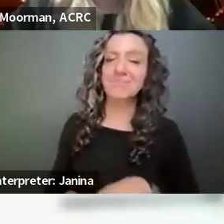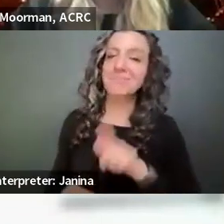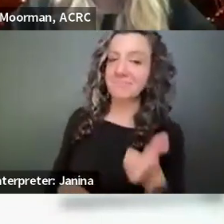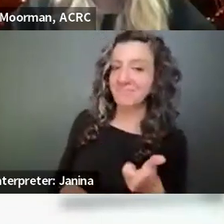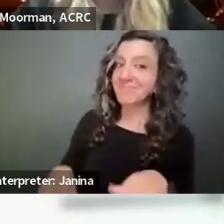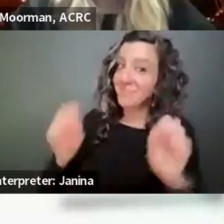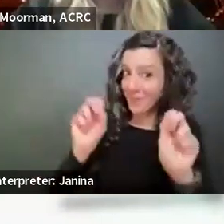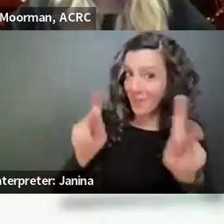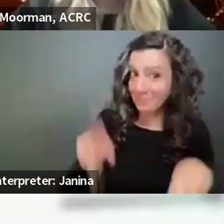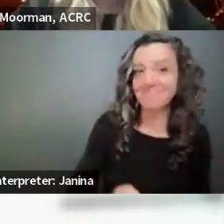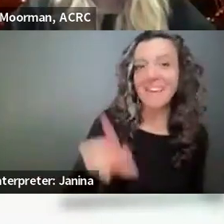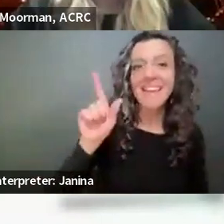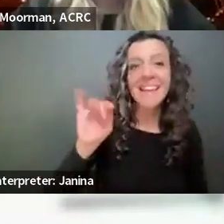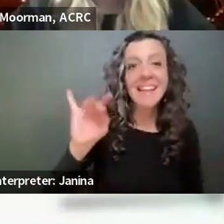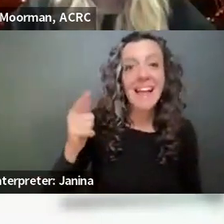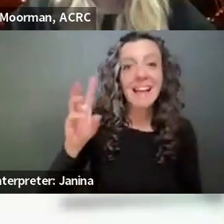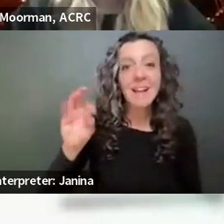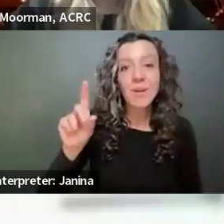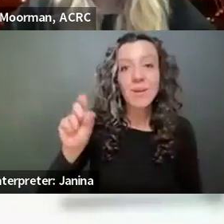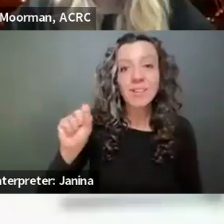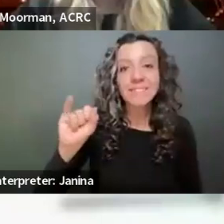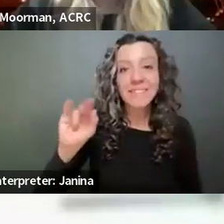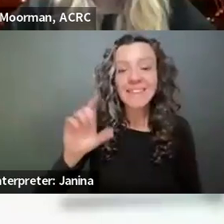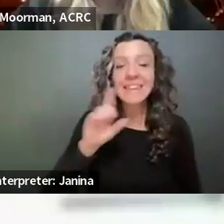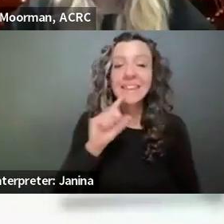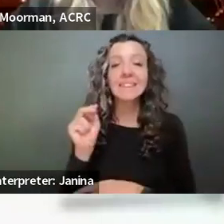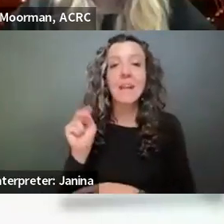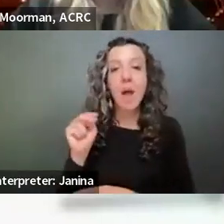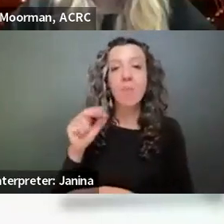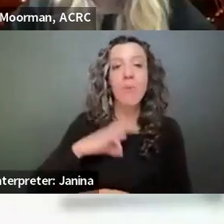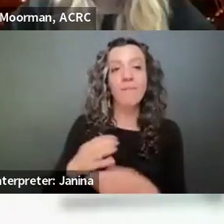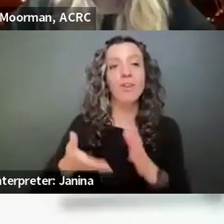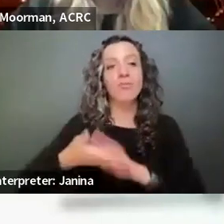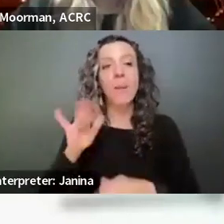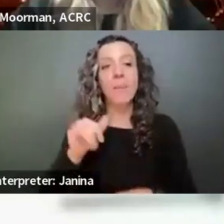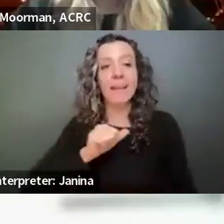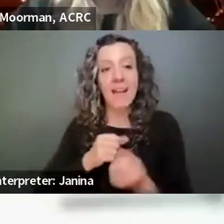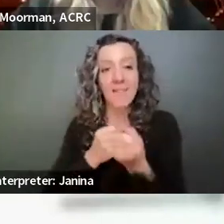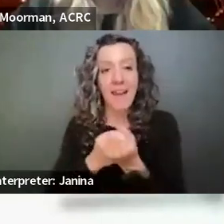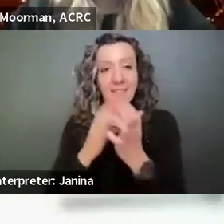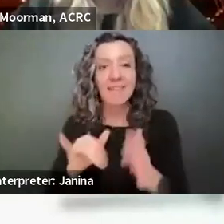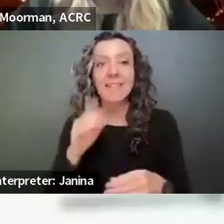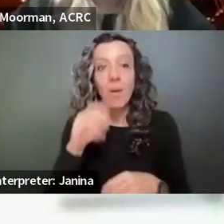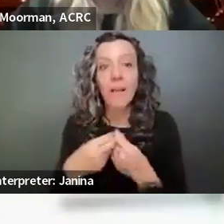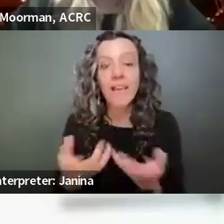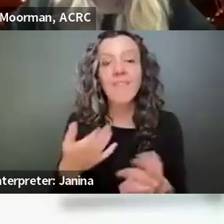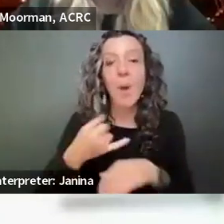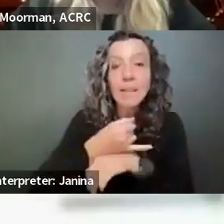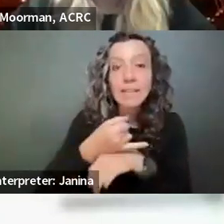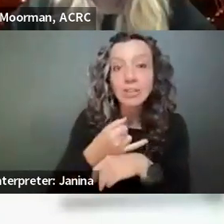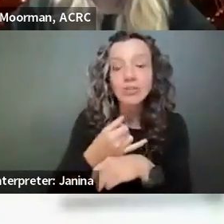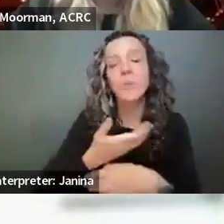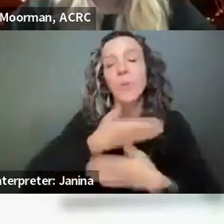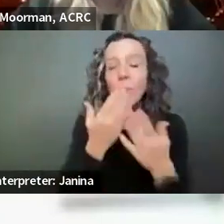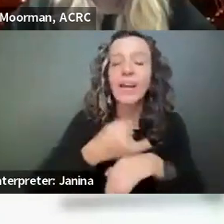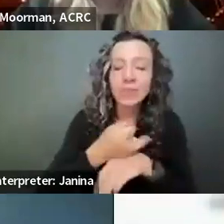LendingWorks Inc. is a nonprofit run by self-advocates that gives out interest-free loans up